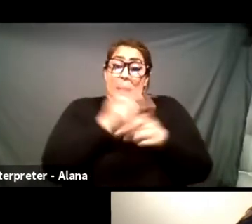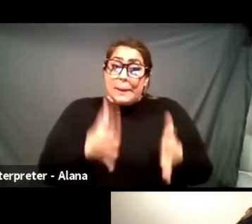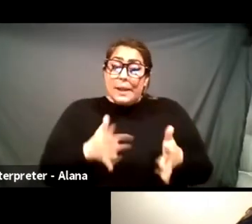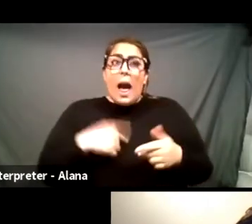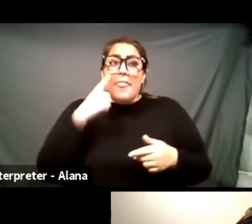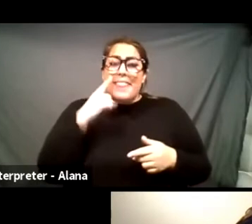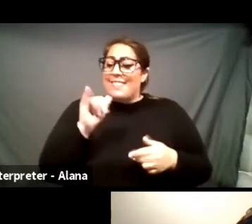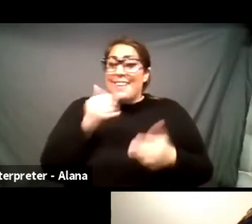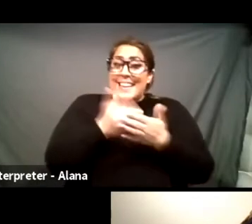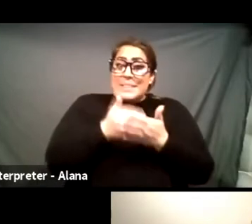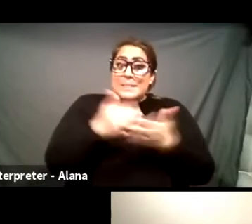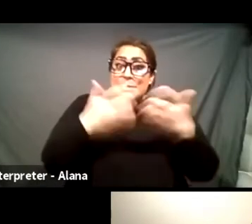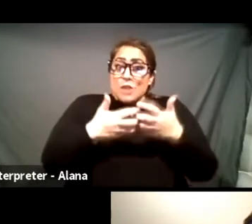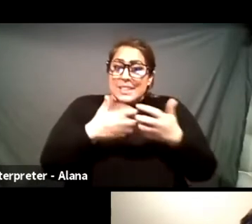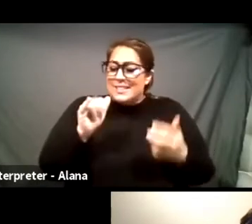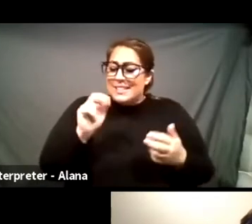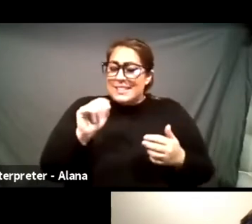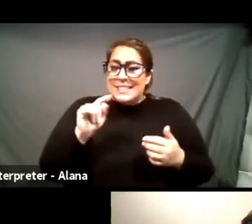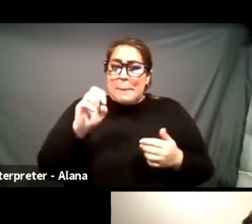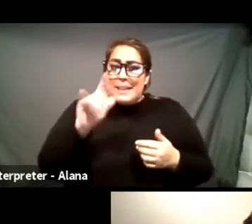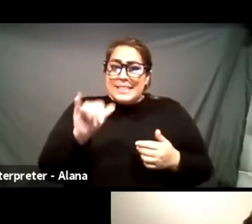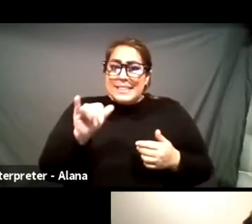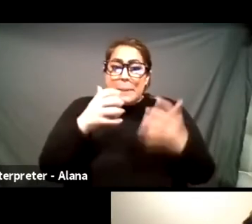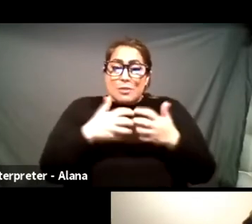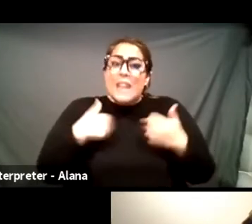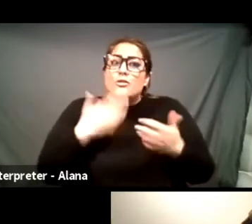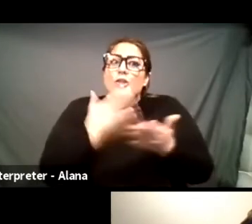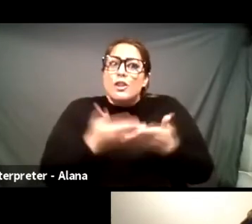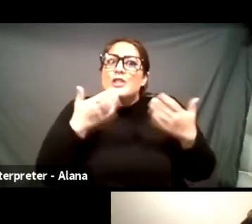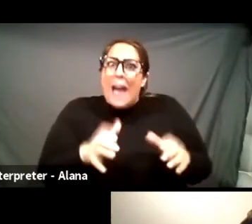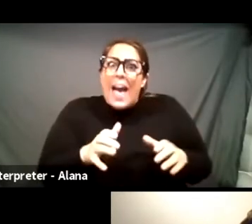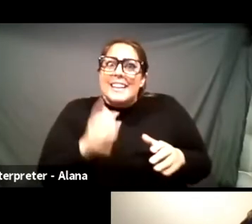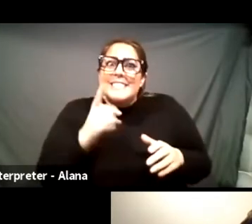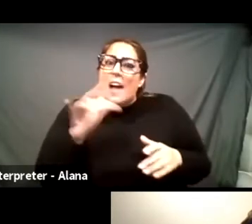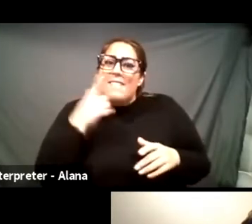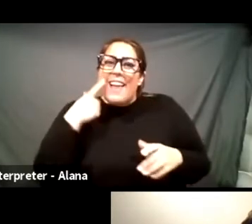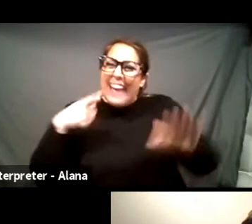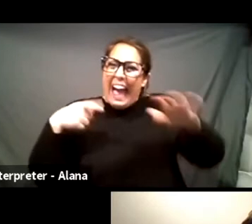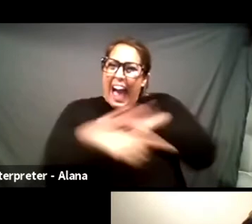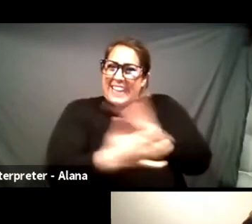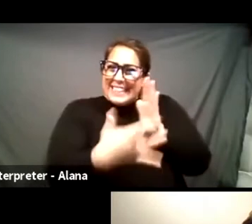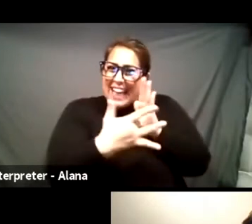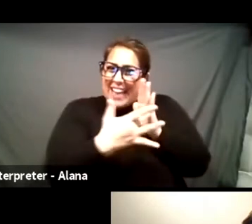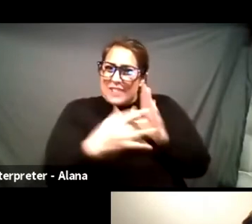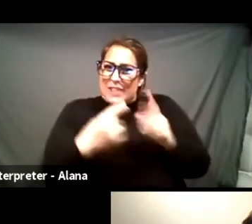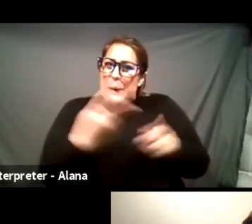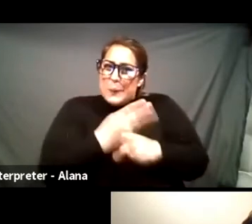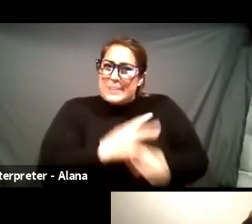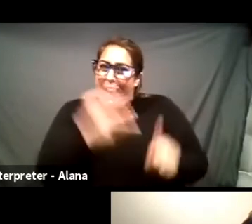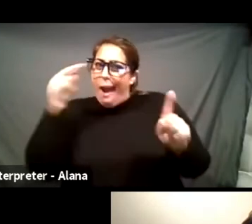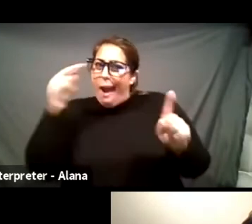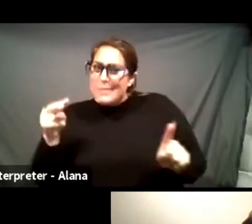the intimacy machine stands a good chance at having an impact and maybe hacking this technology from the outset. Yeah, I mean, the world